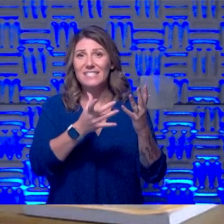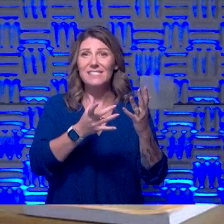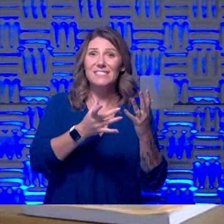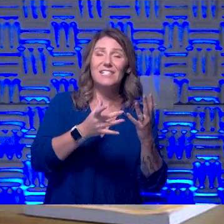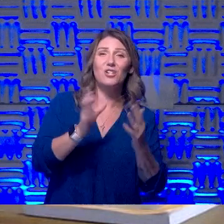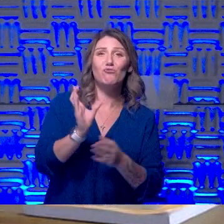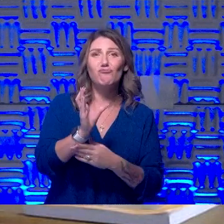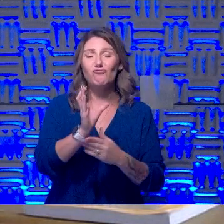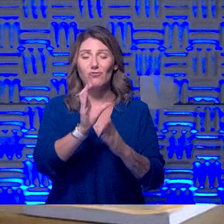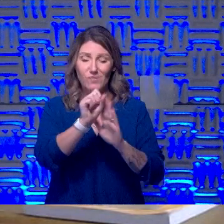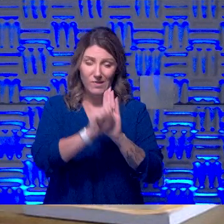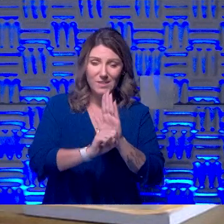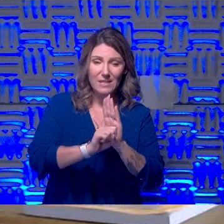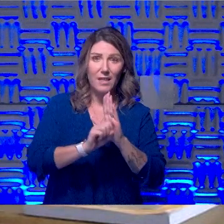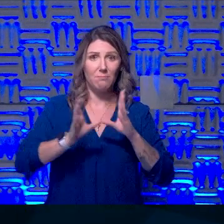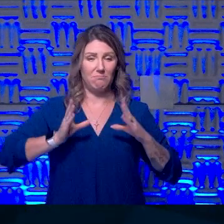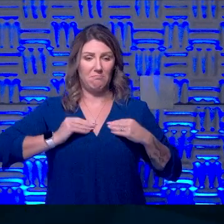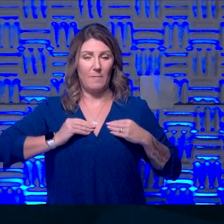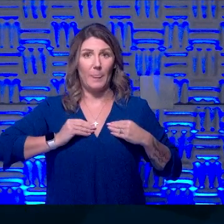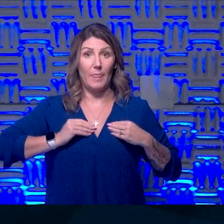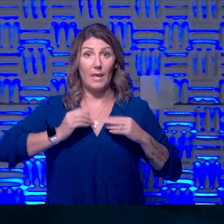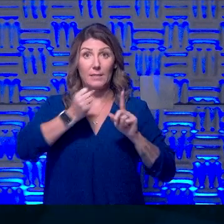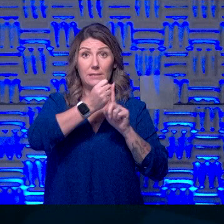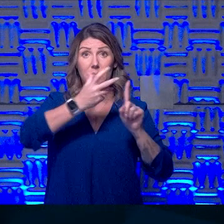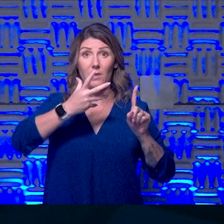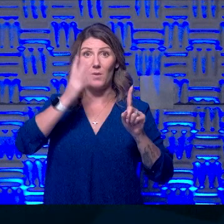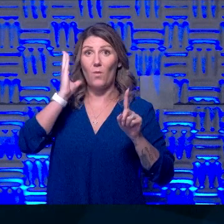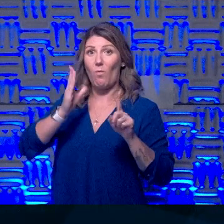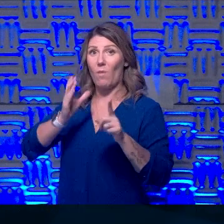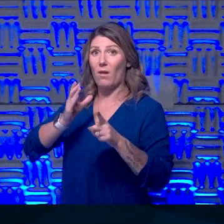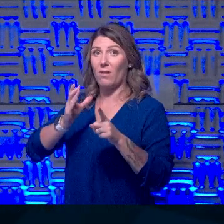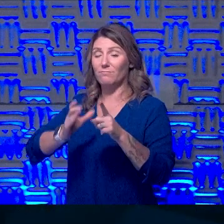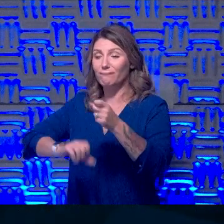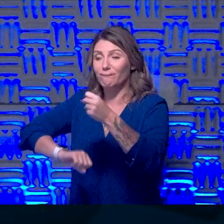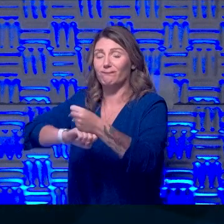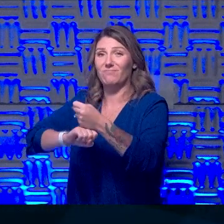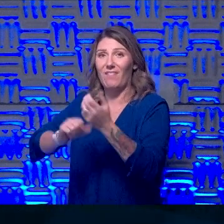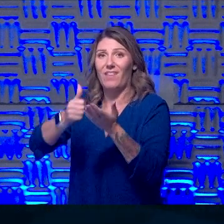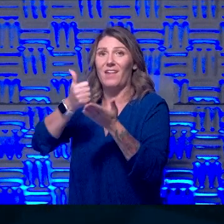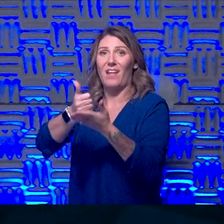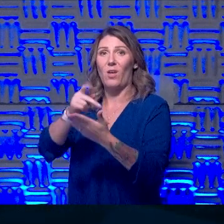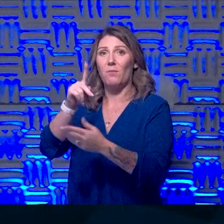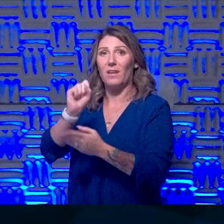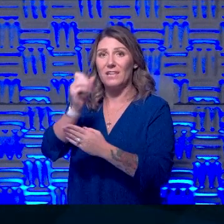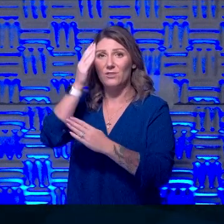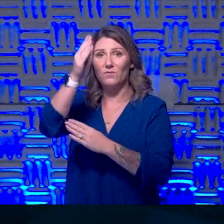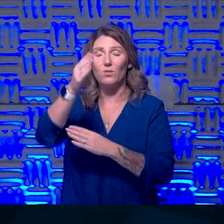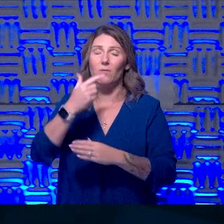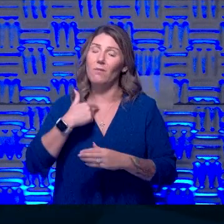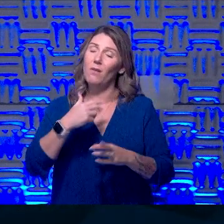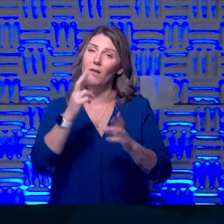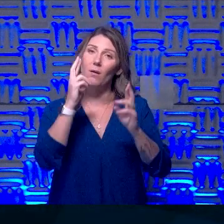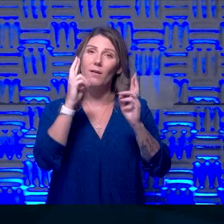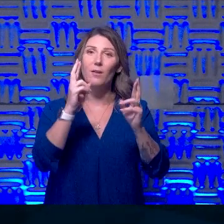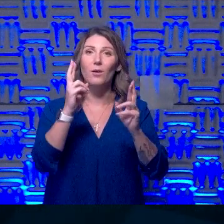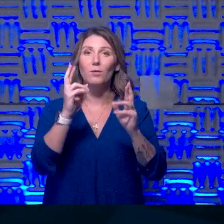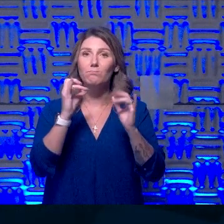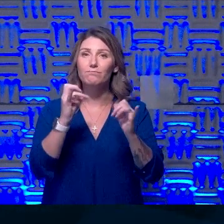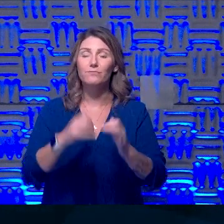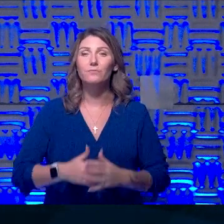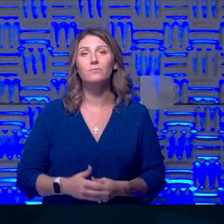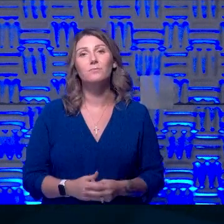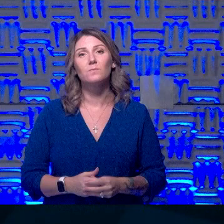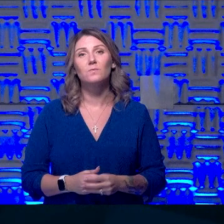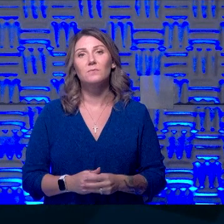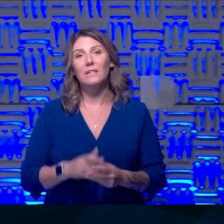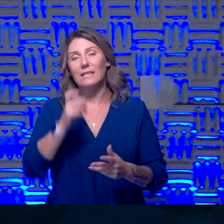our state to adopt expansion, will spur us on in the future. Yeah, I hope so too. And without